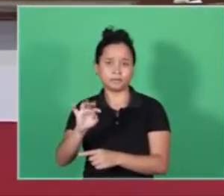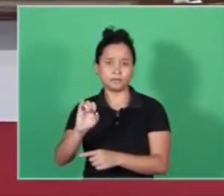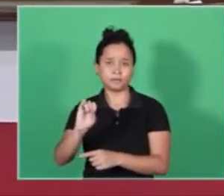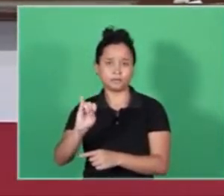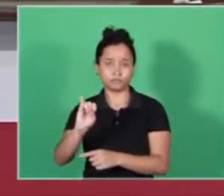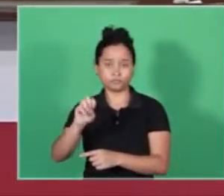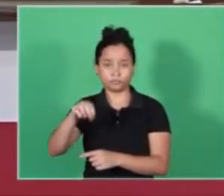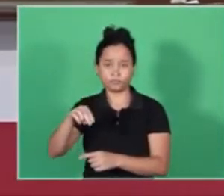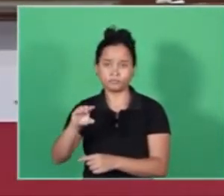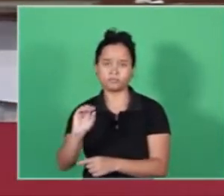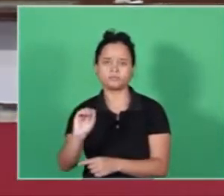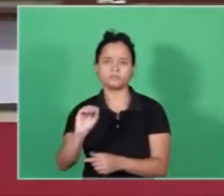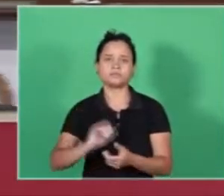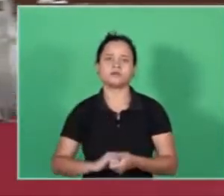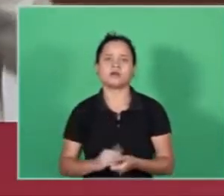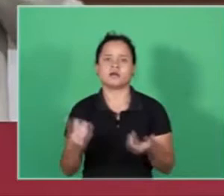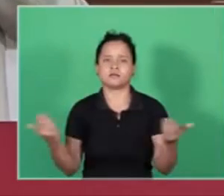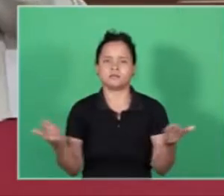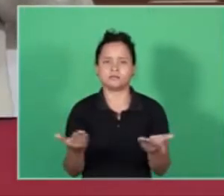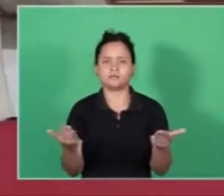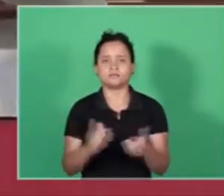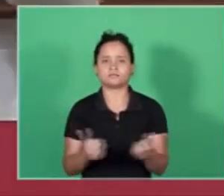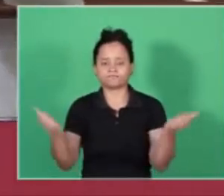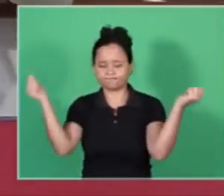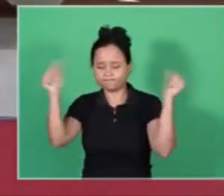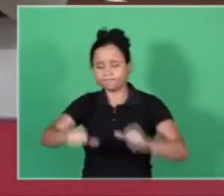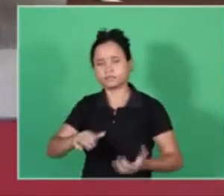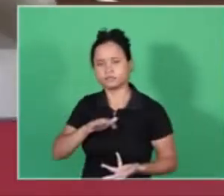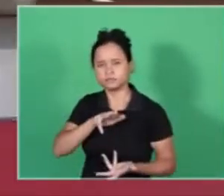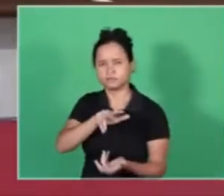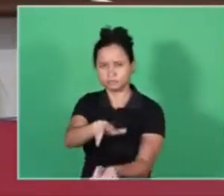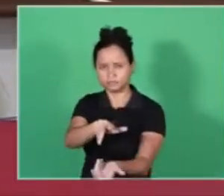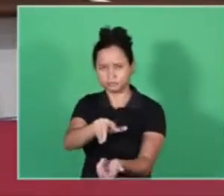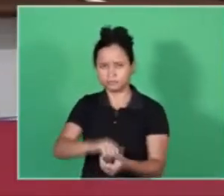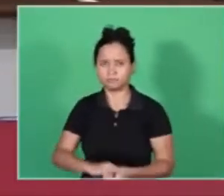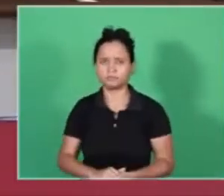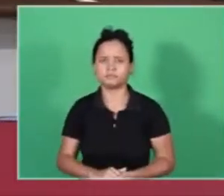The great defeat of the world was when